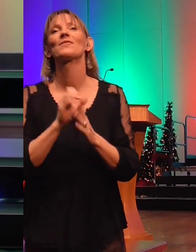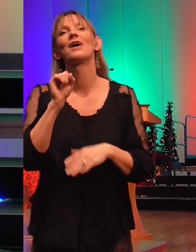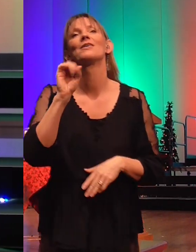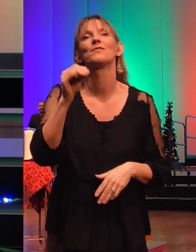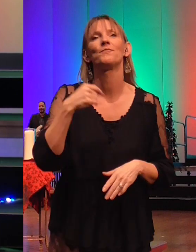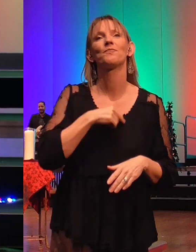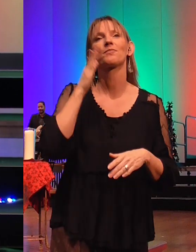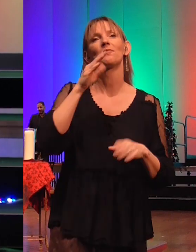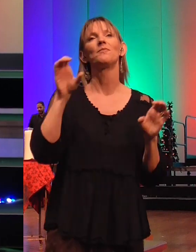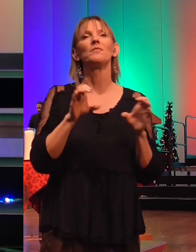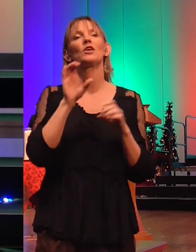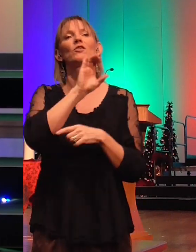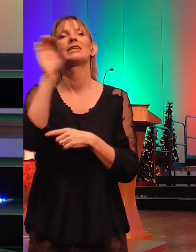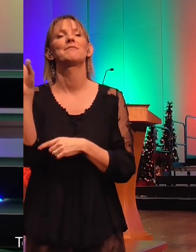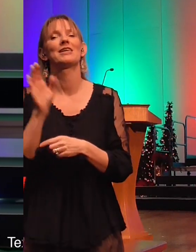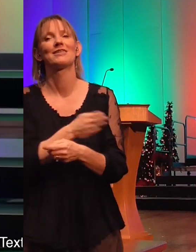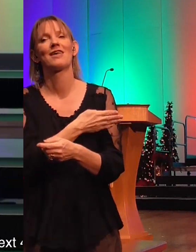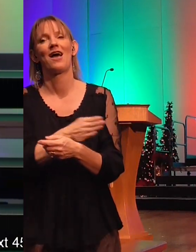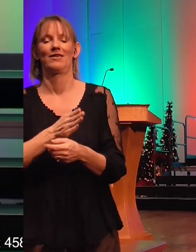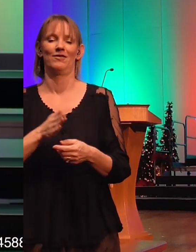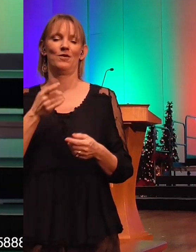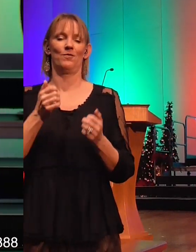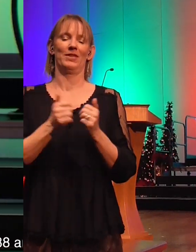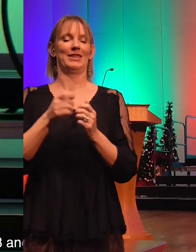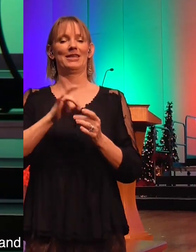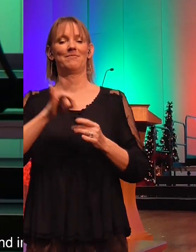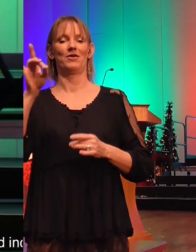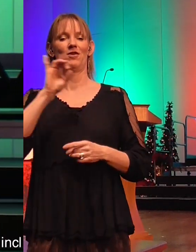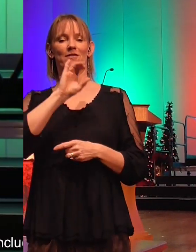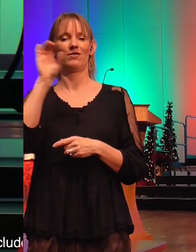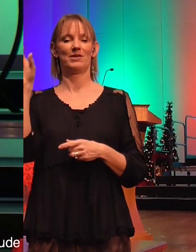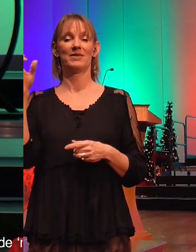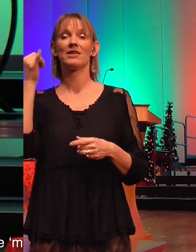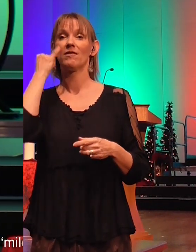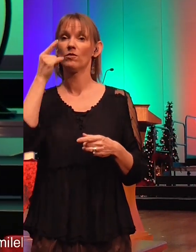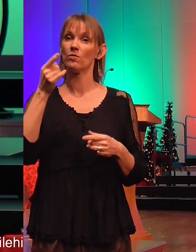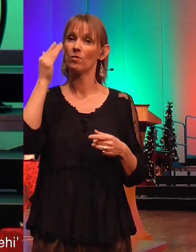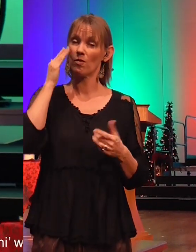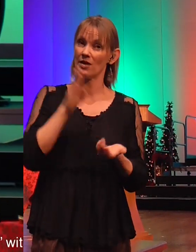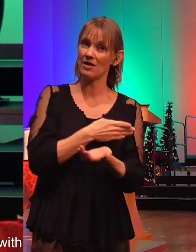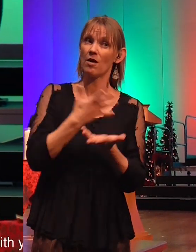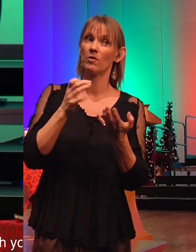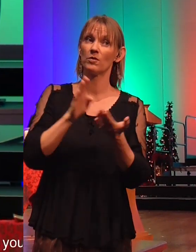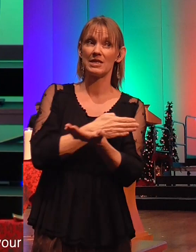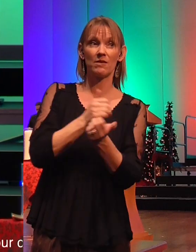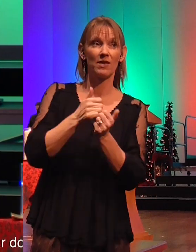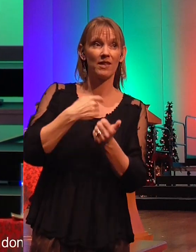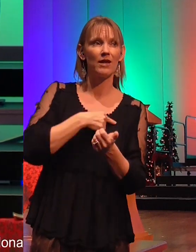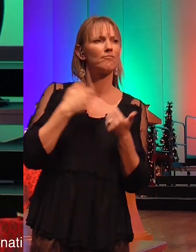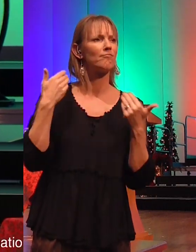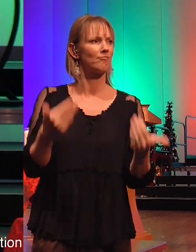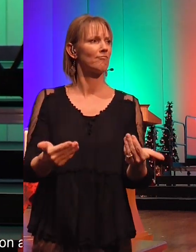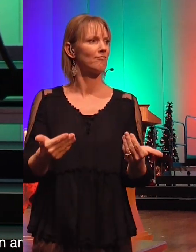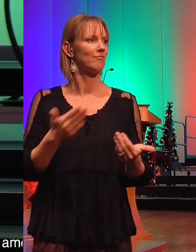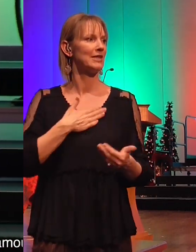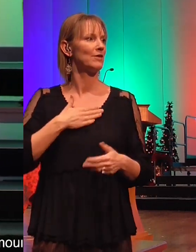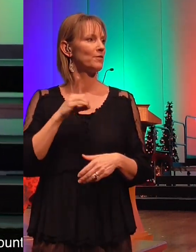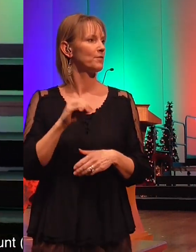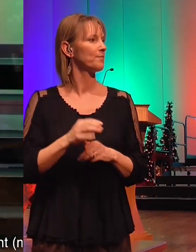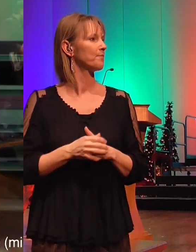So we're going to do a Christmas song in the spirit of Christmas. And if you know it and you want to sing along, please do.